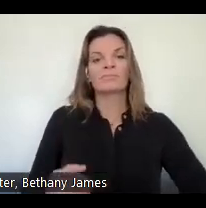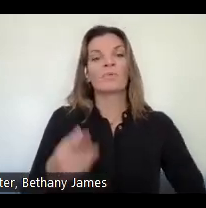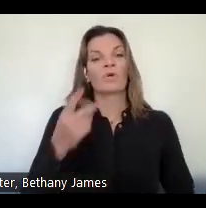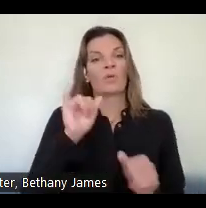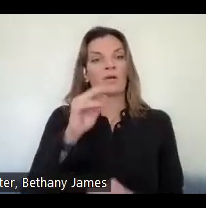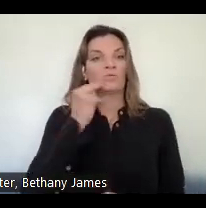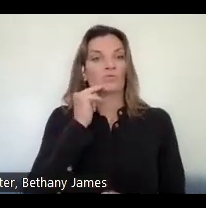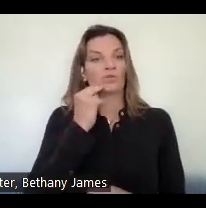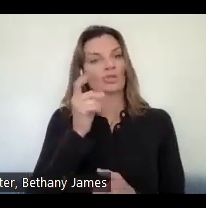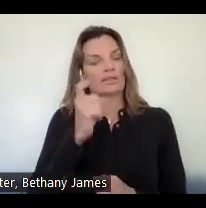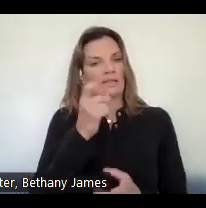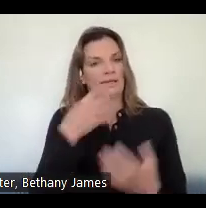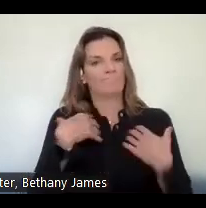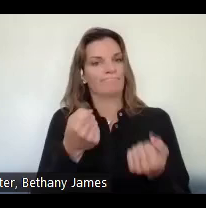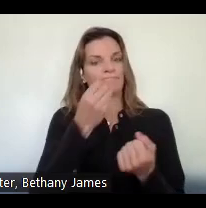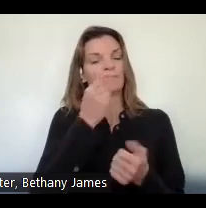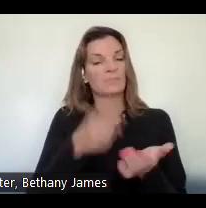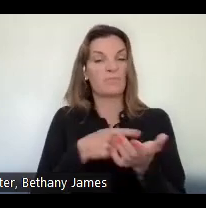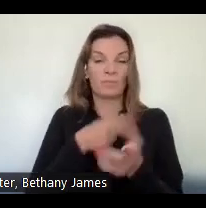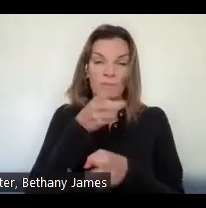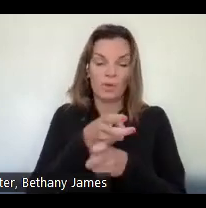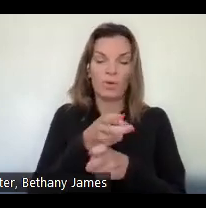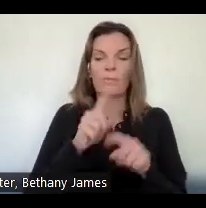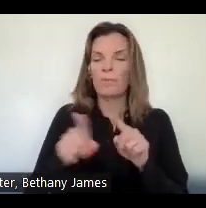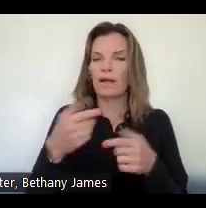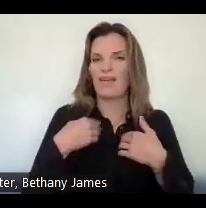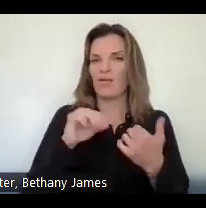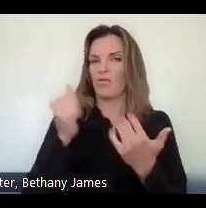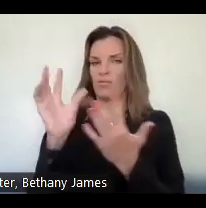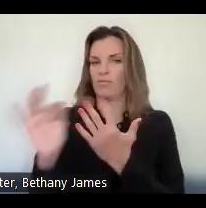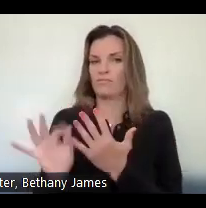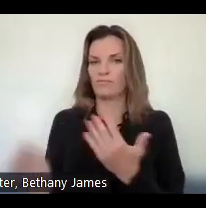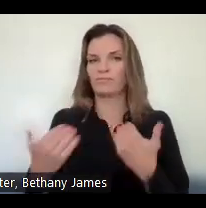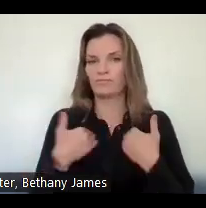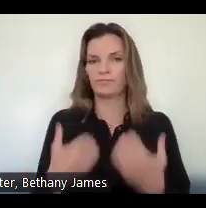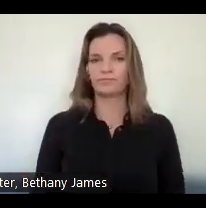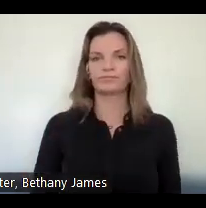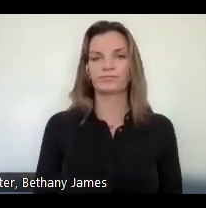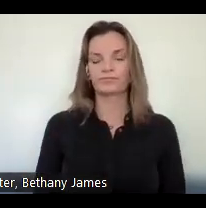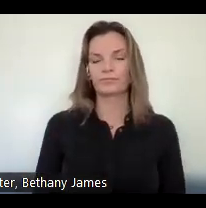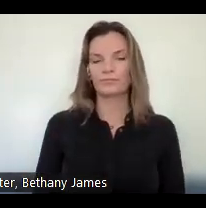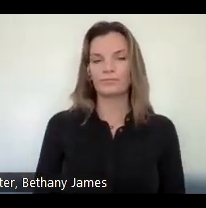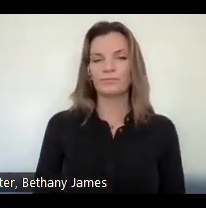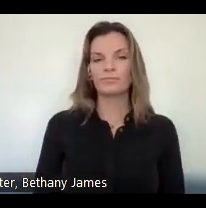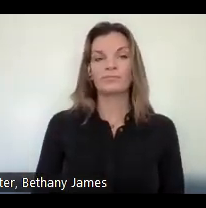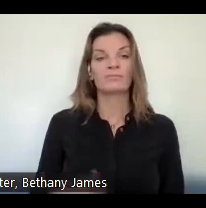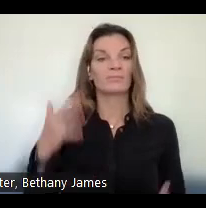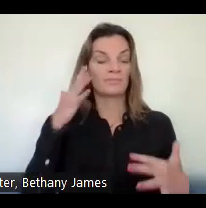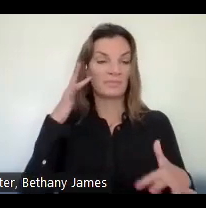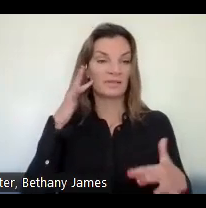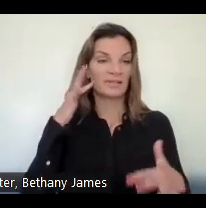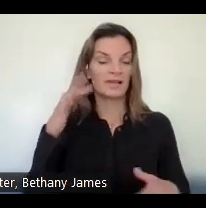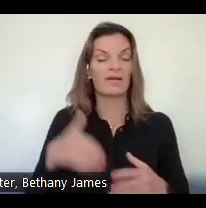difficult. There are some therapies that will help when it comes to eating. Sense of sound. Many